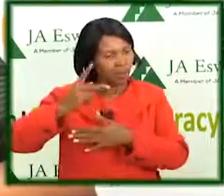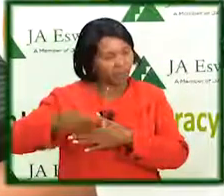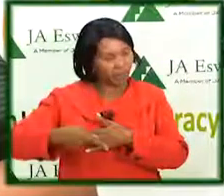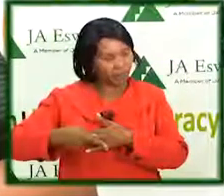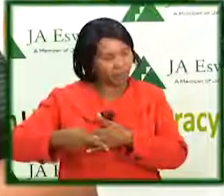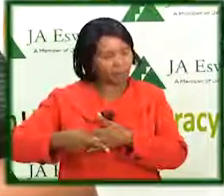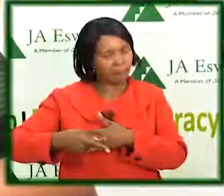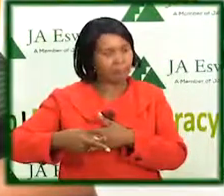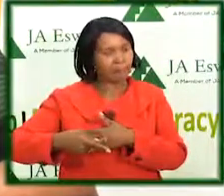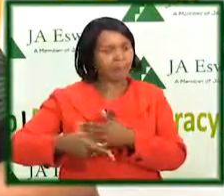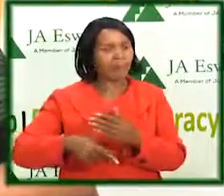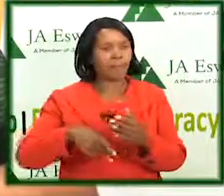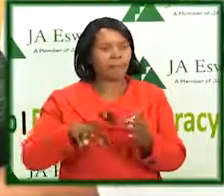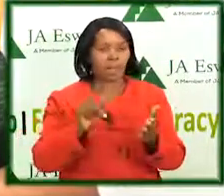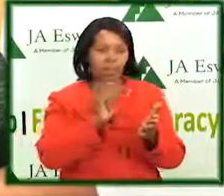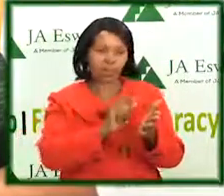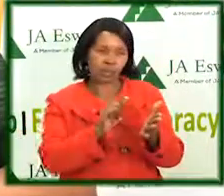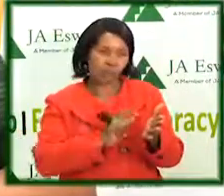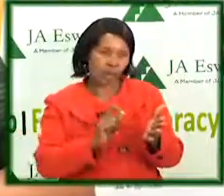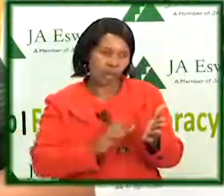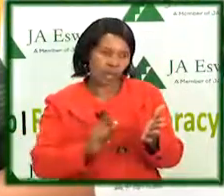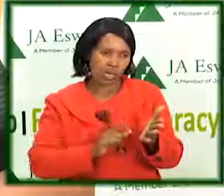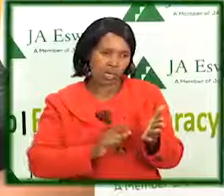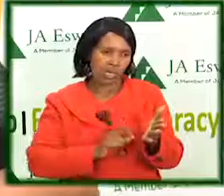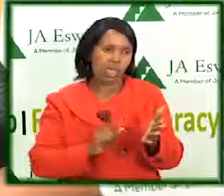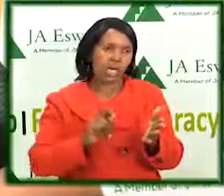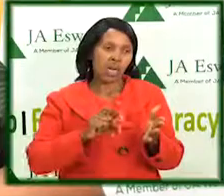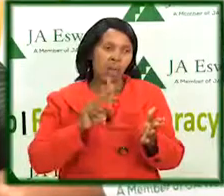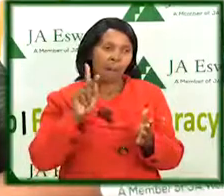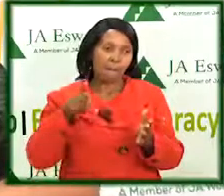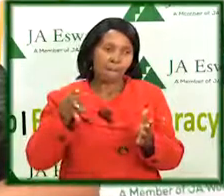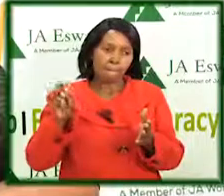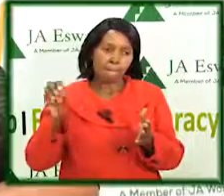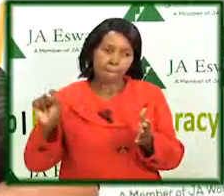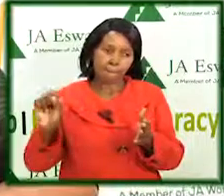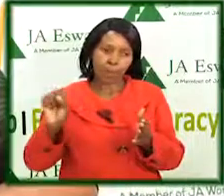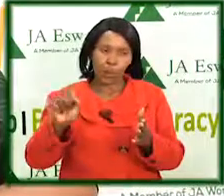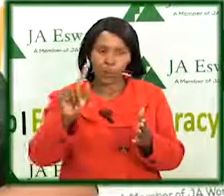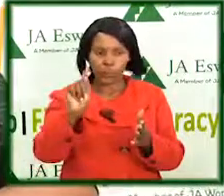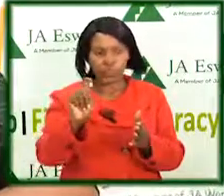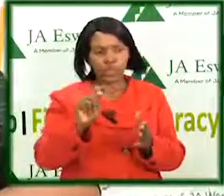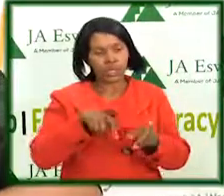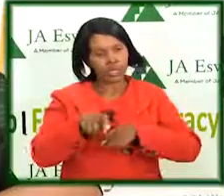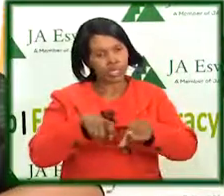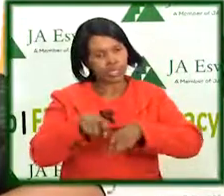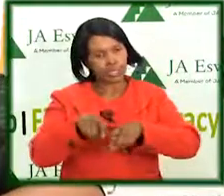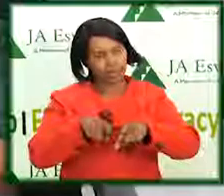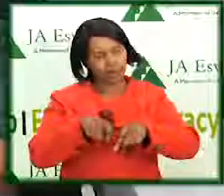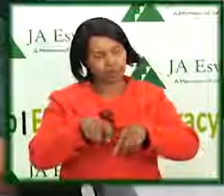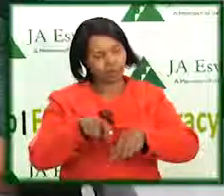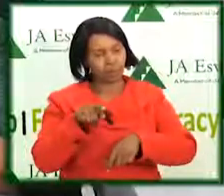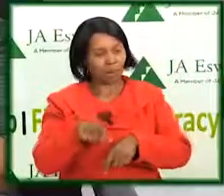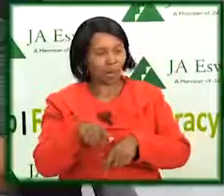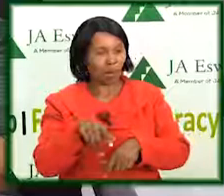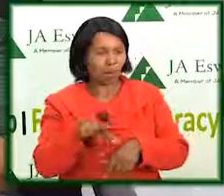required to write a post-test that is now gauging that how much have you learned from the